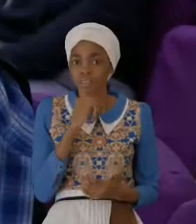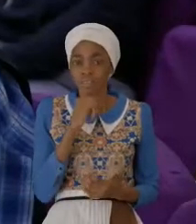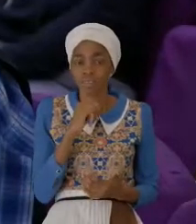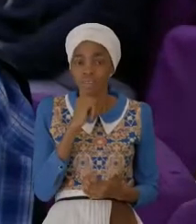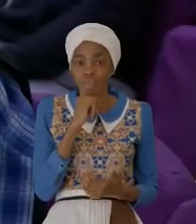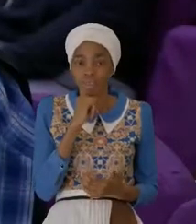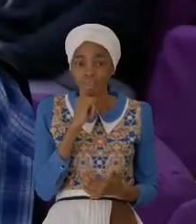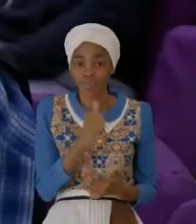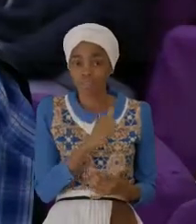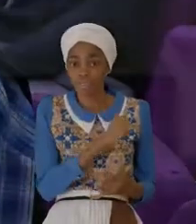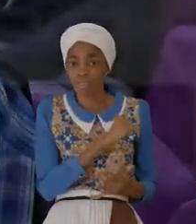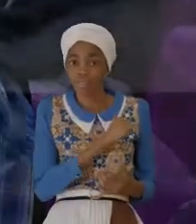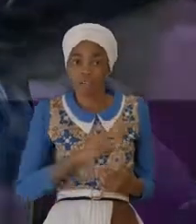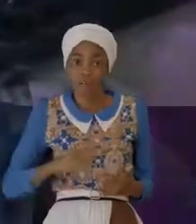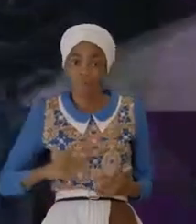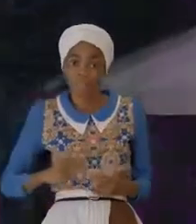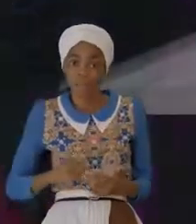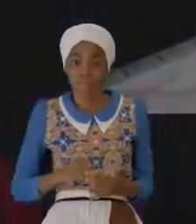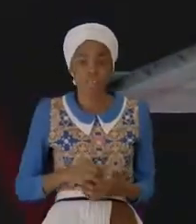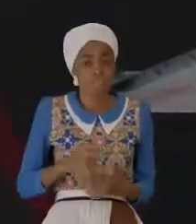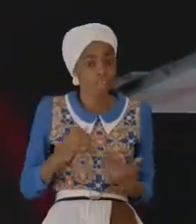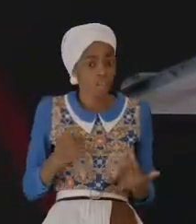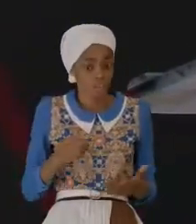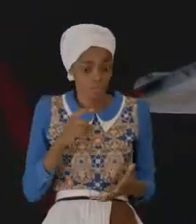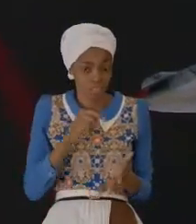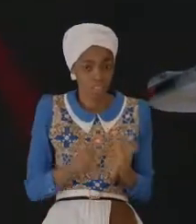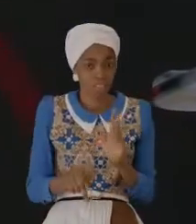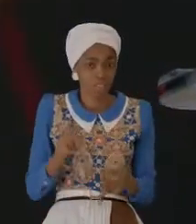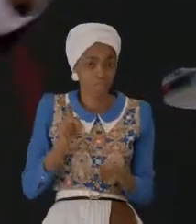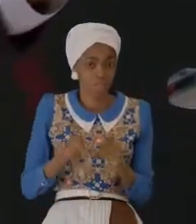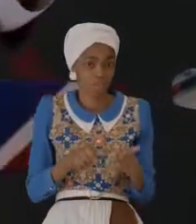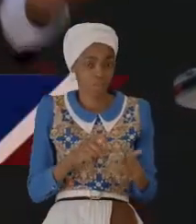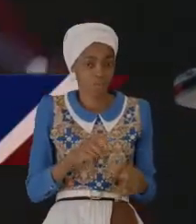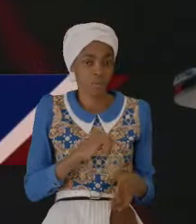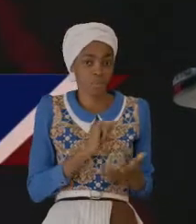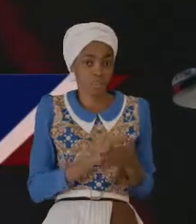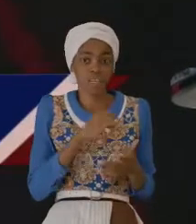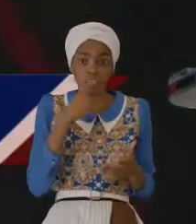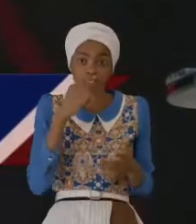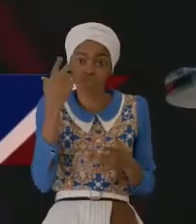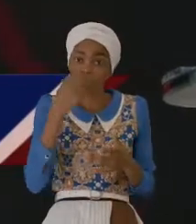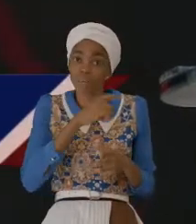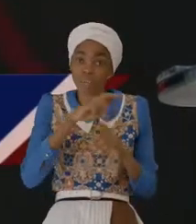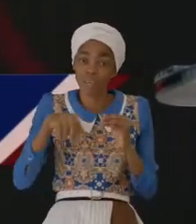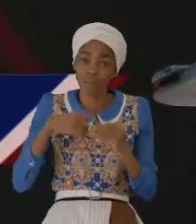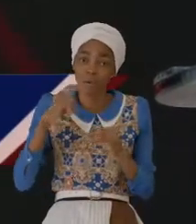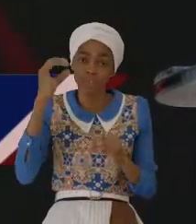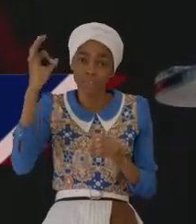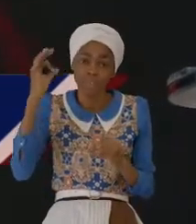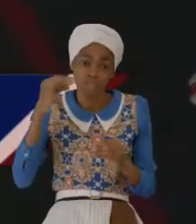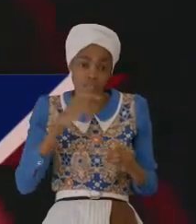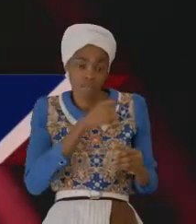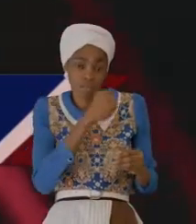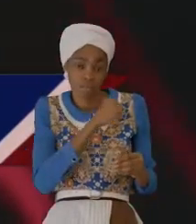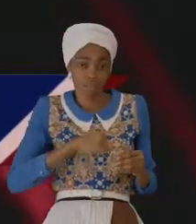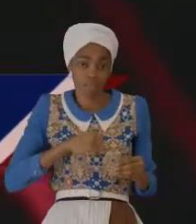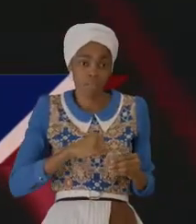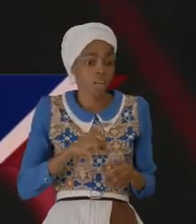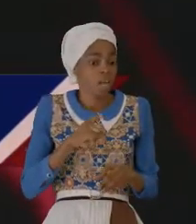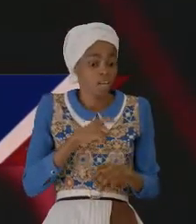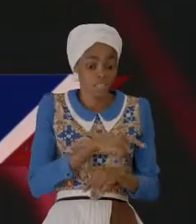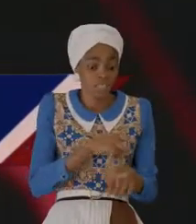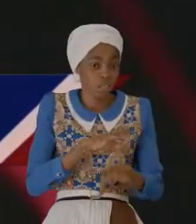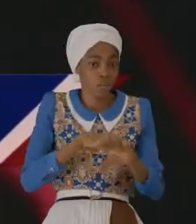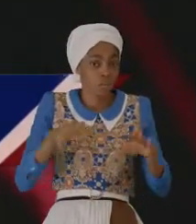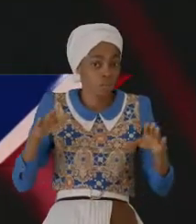Pharisees they didn't love Christ they didn't love their neighbors that man that received